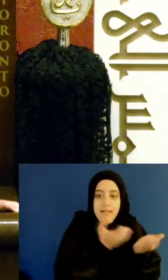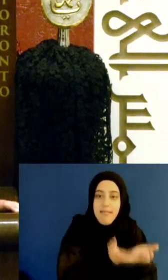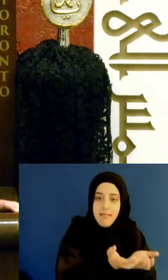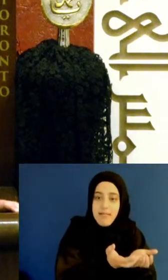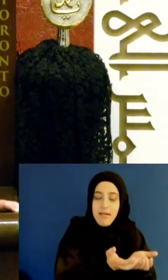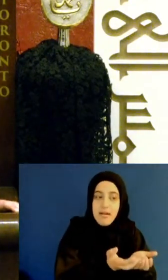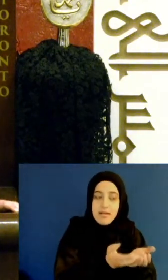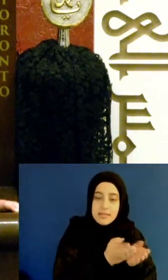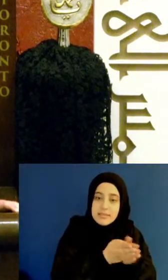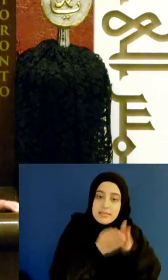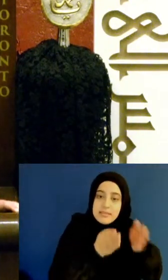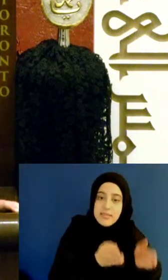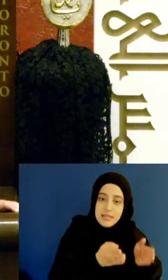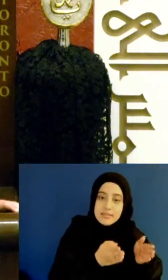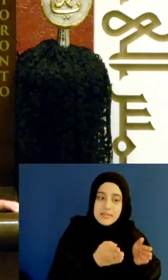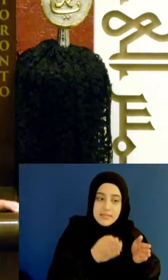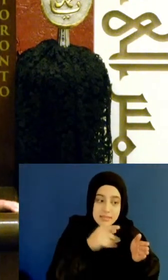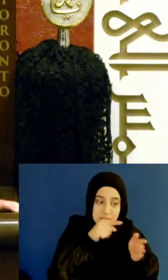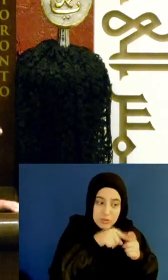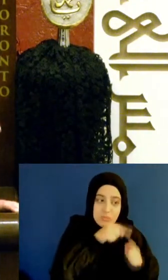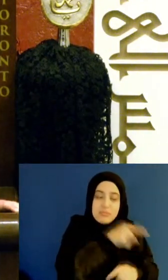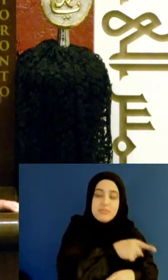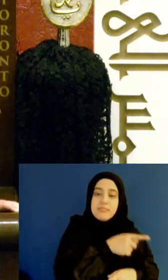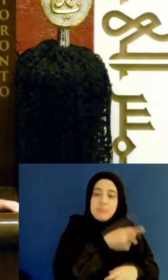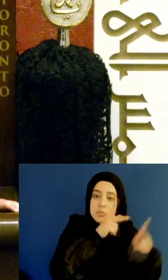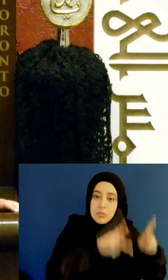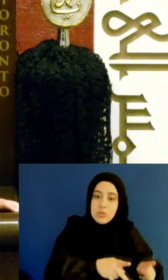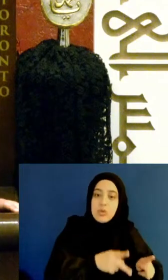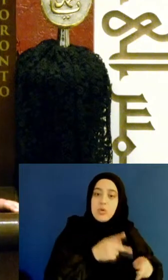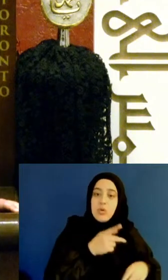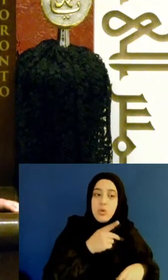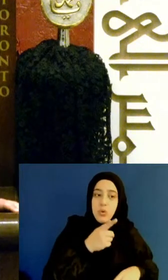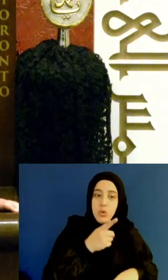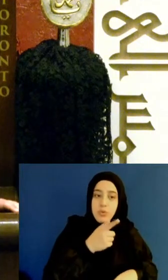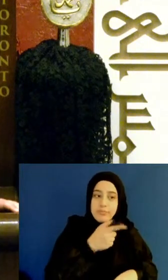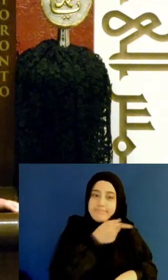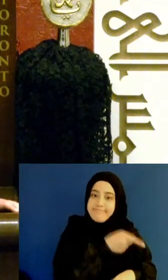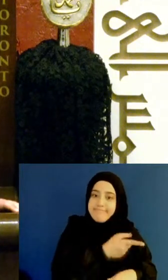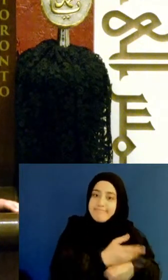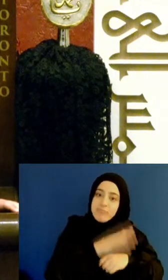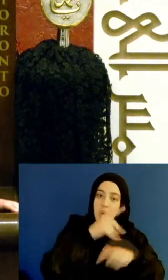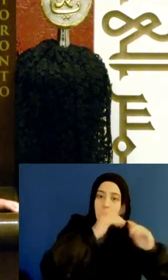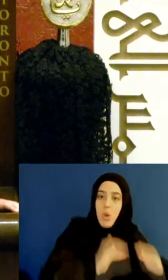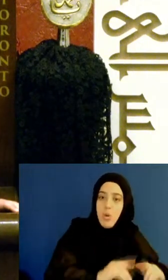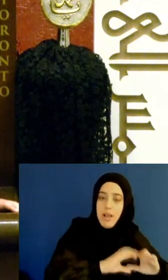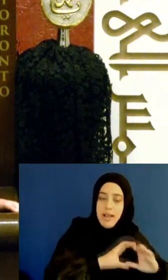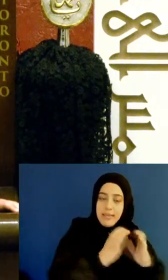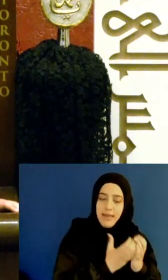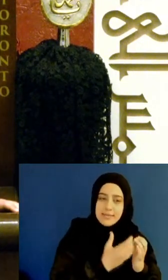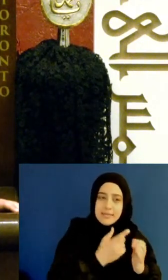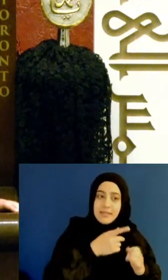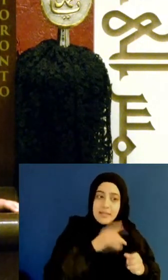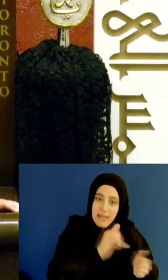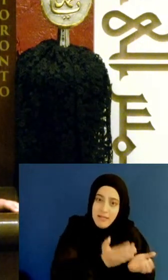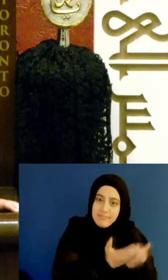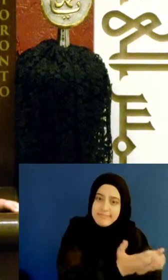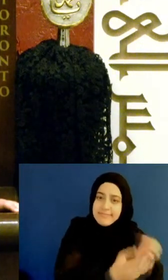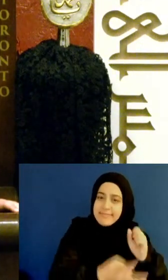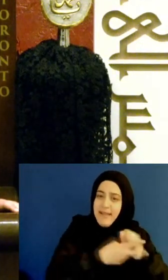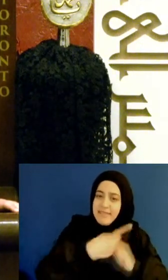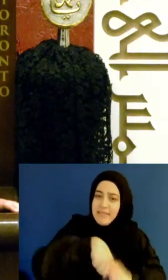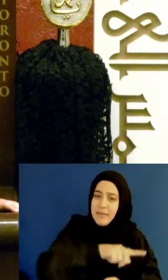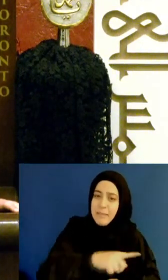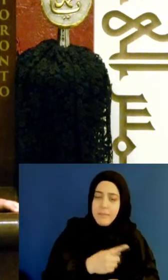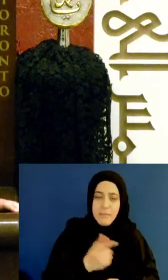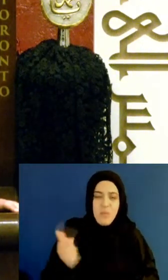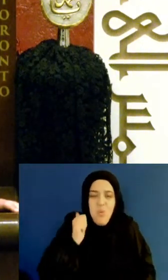on an ark of salvation with somebody of a lower class. Shket ajib Bani Adam